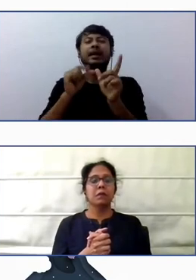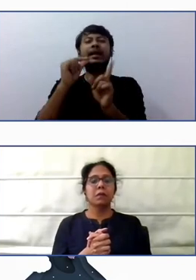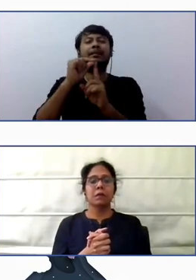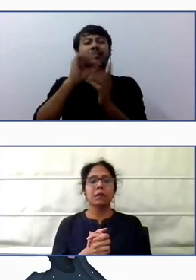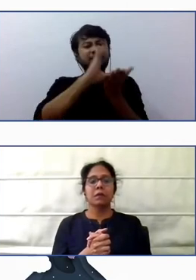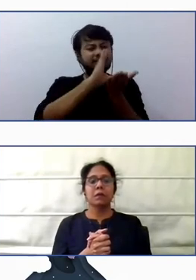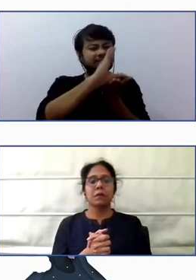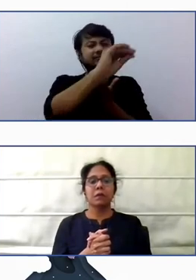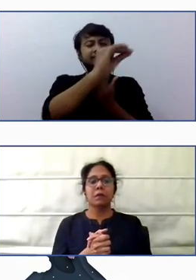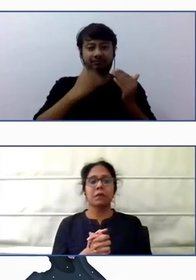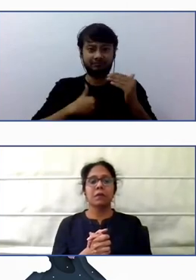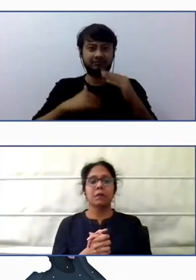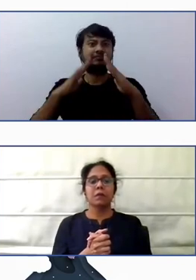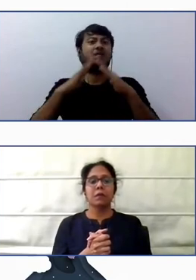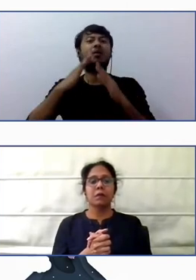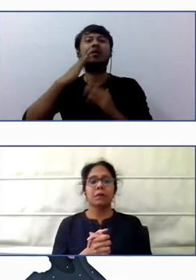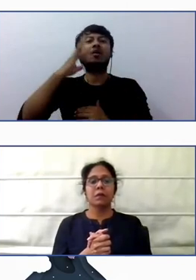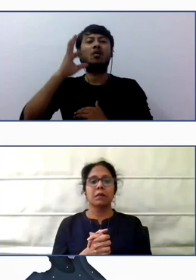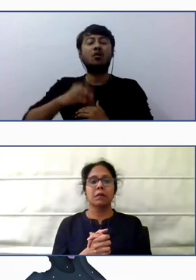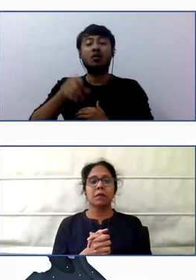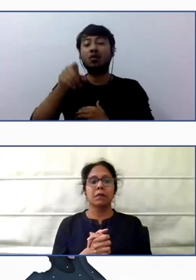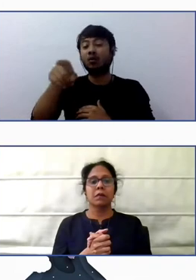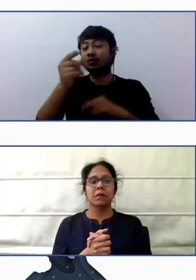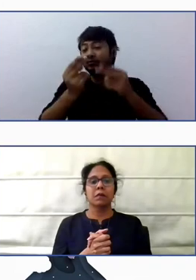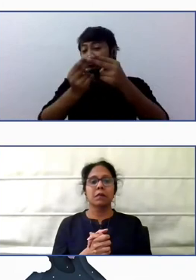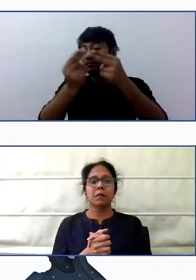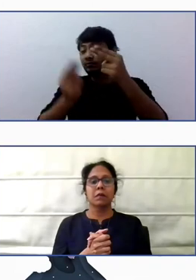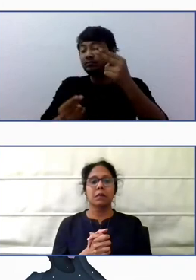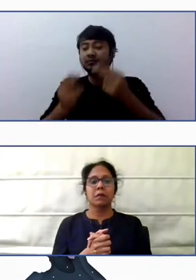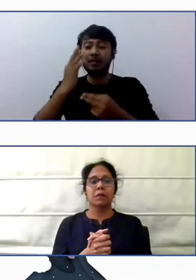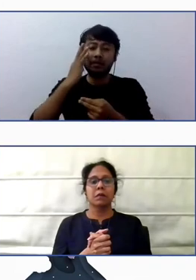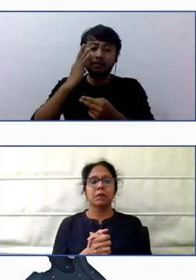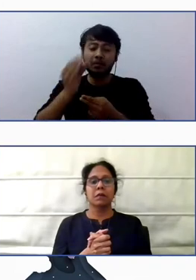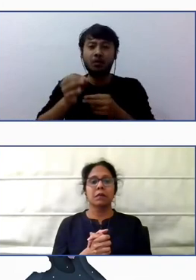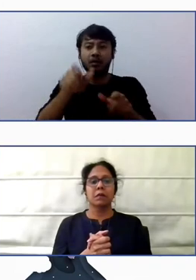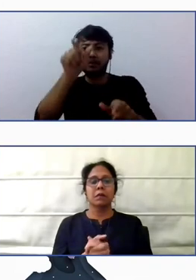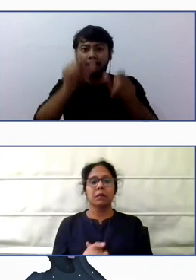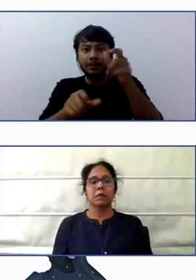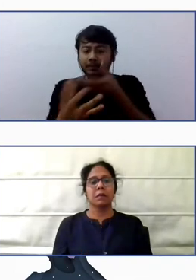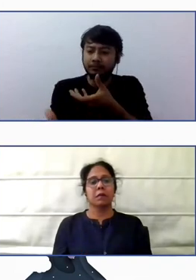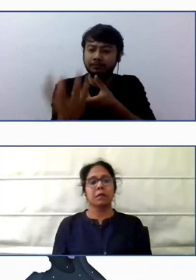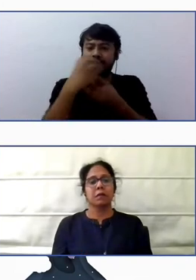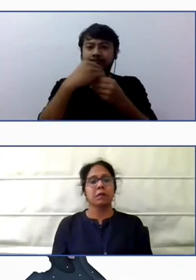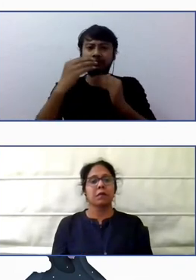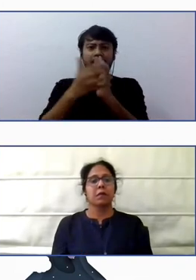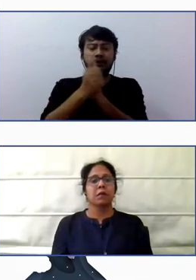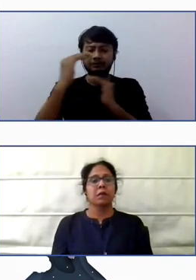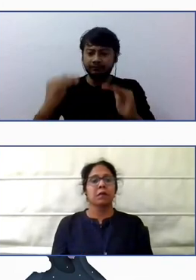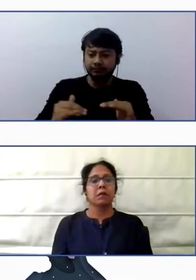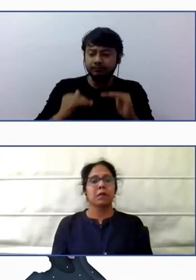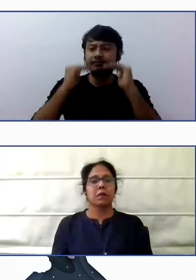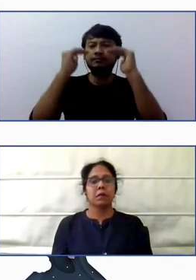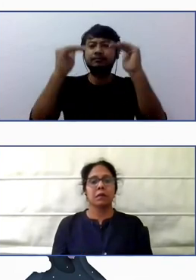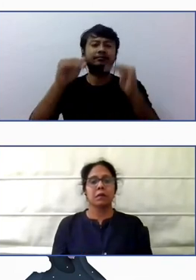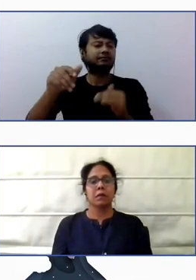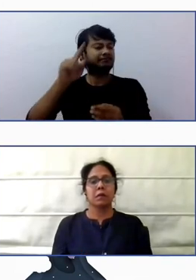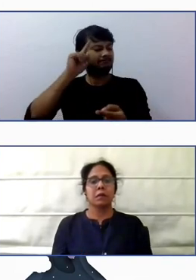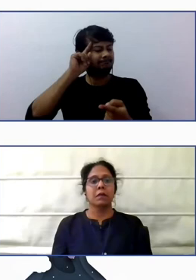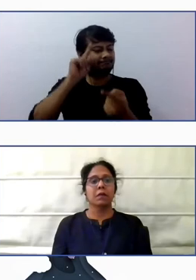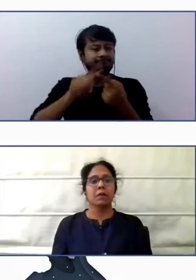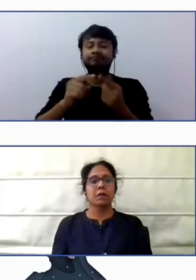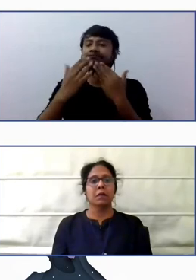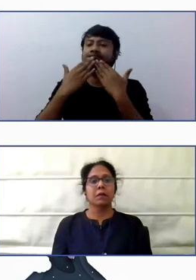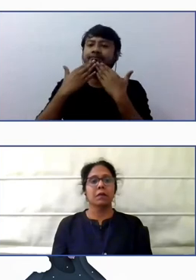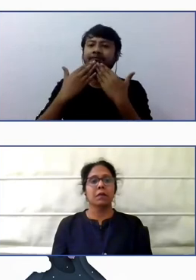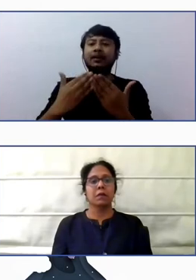definitely value the importance of bringing the upskill in the rural areas. Thank you very much, exactly, for that information, Prathana.